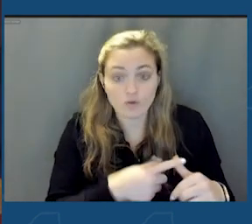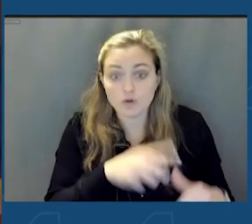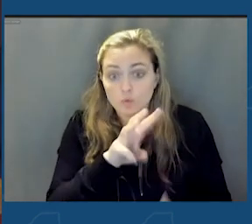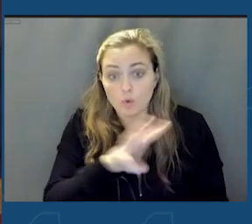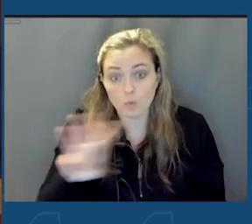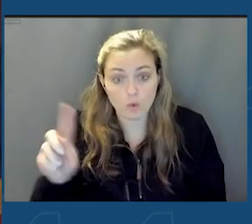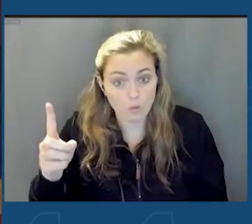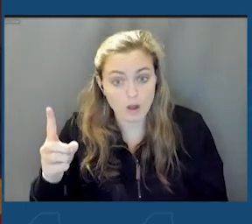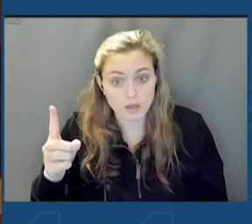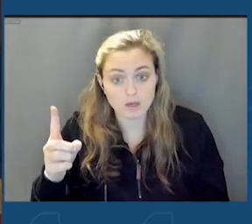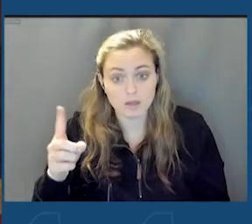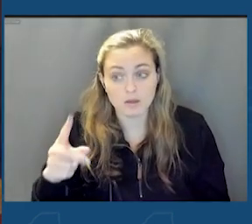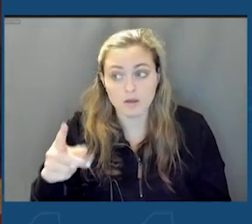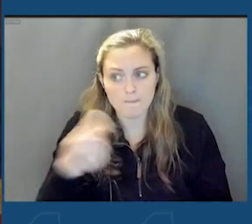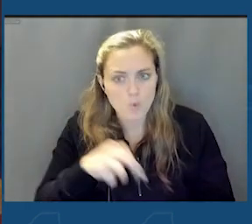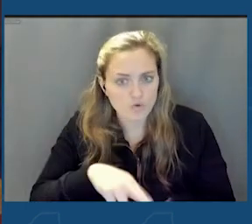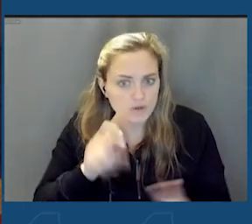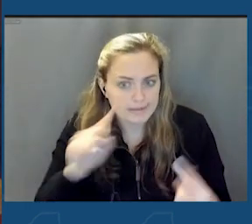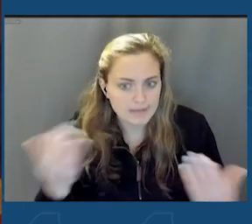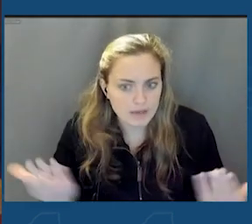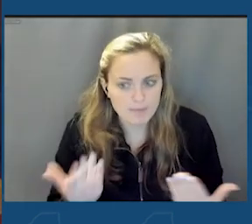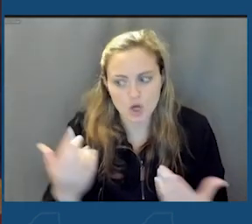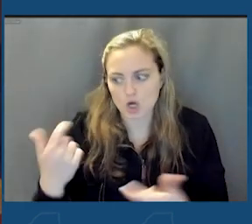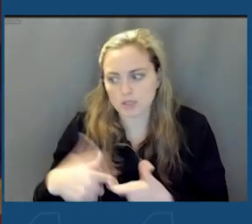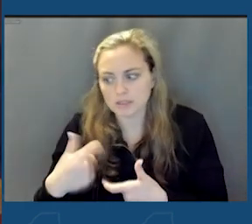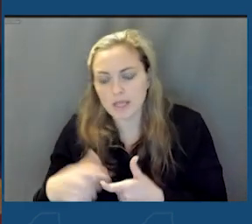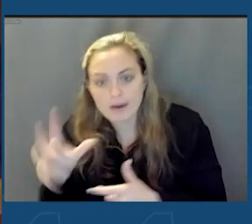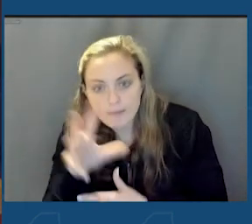Puerto Ricans came here, Latin Americans came here,